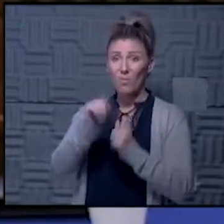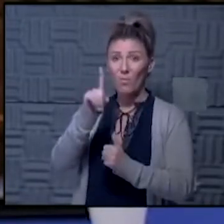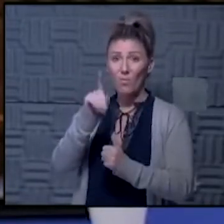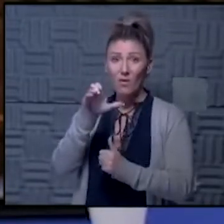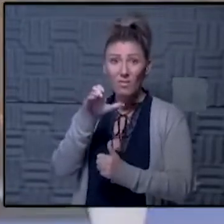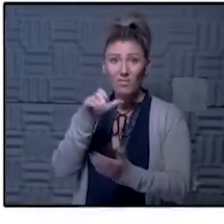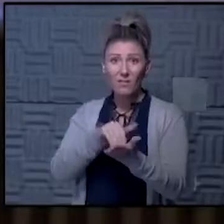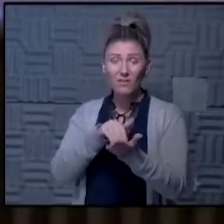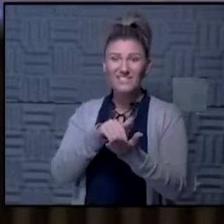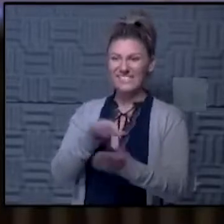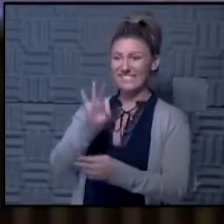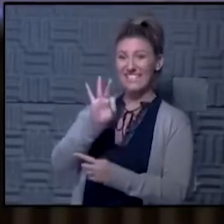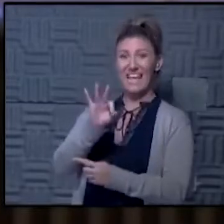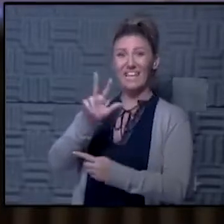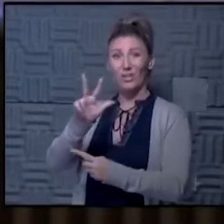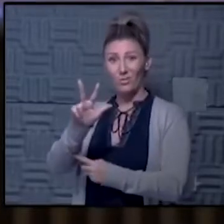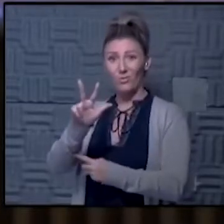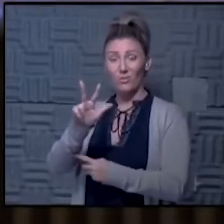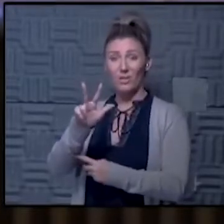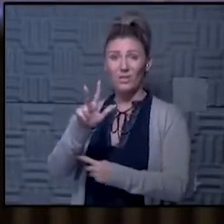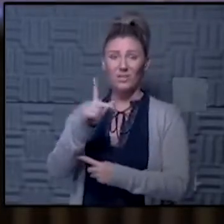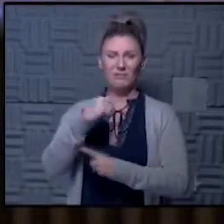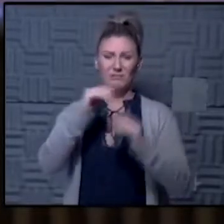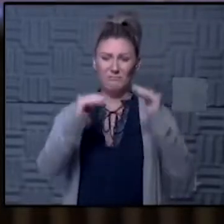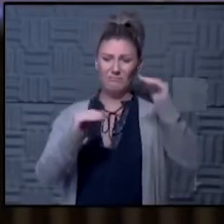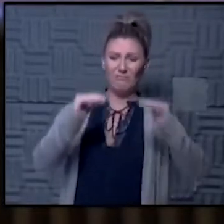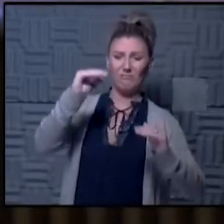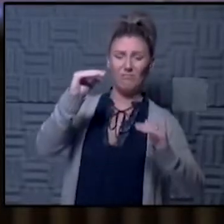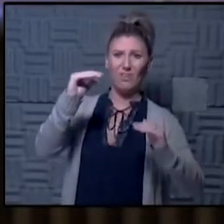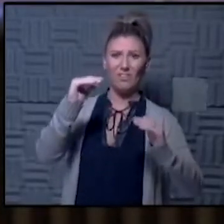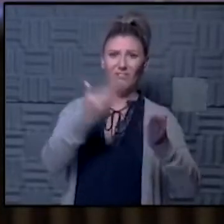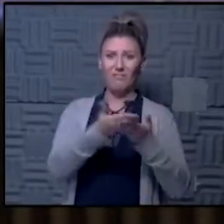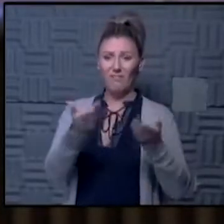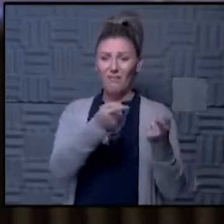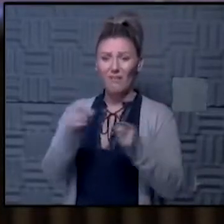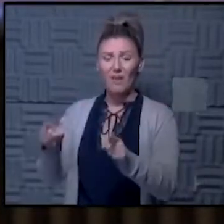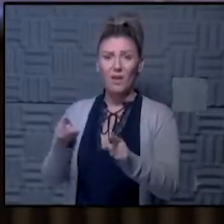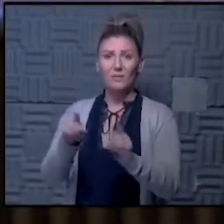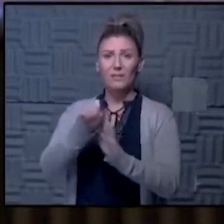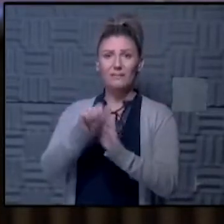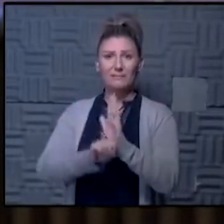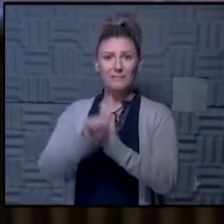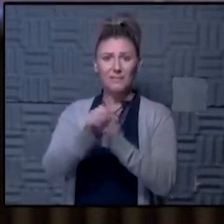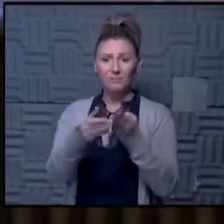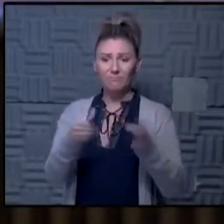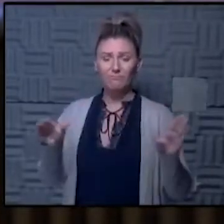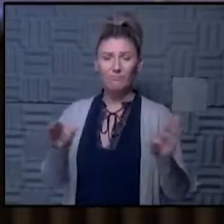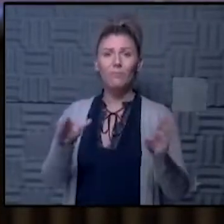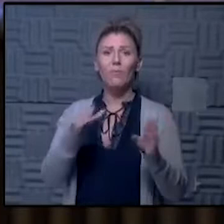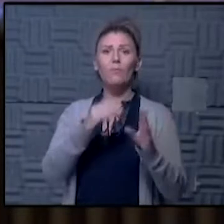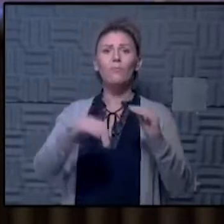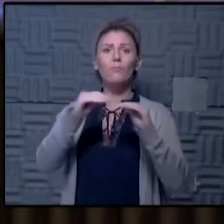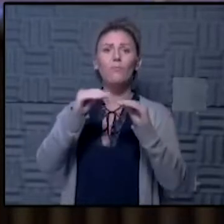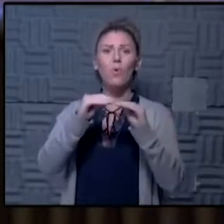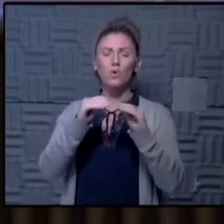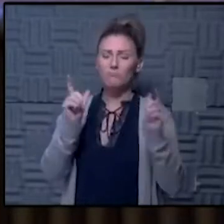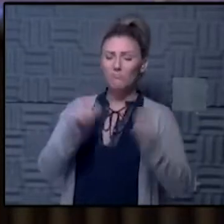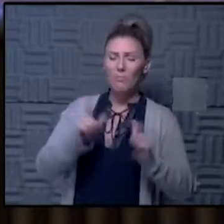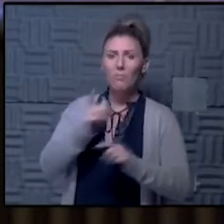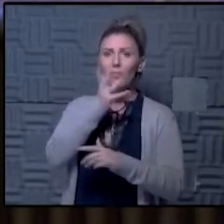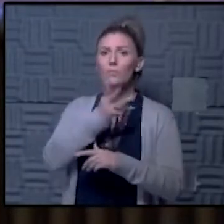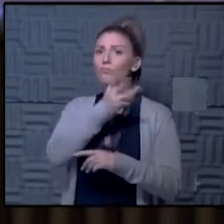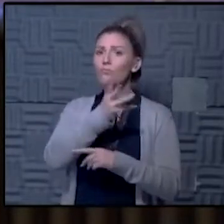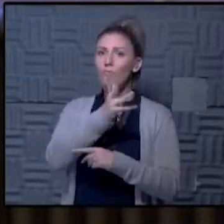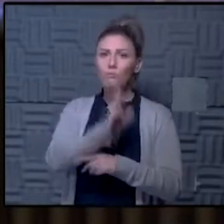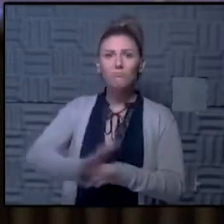per 100,000. There's shifting trends statewide and more in smaller and more rural